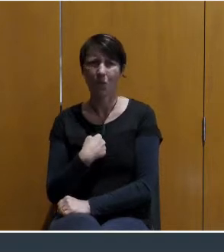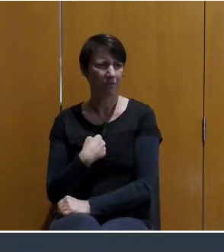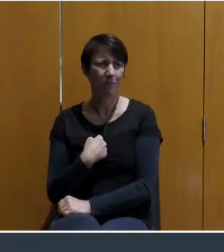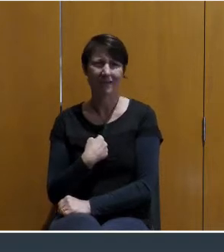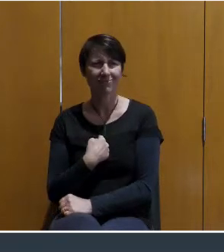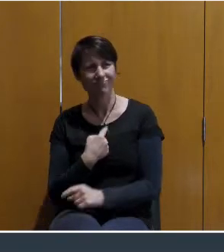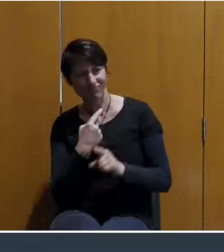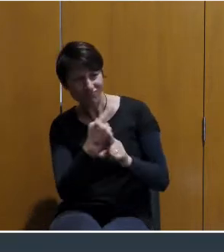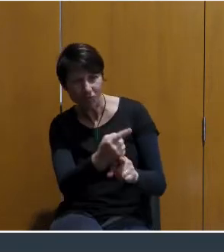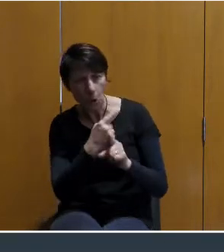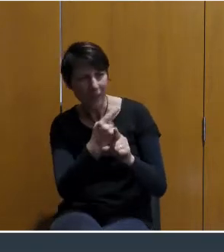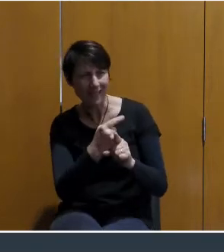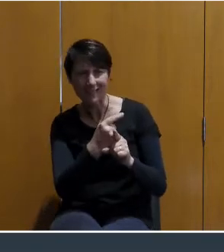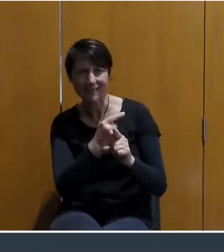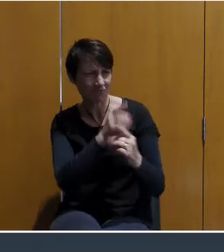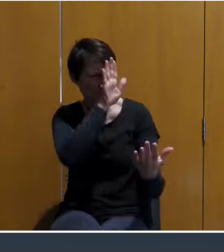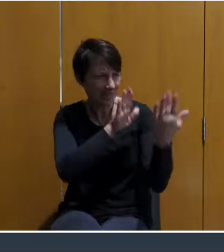speaking to people directly